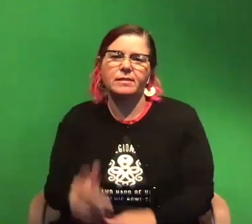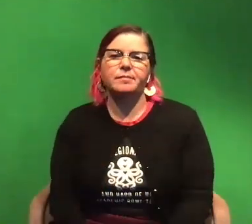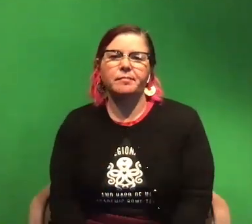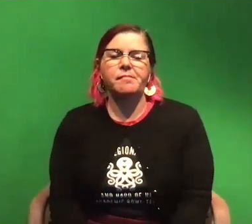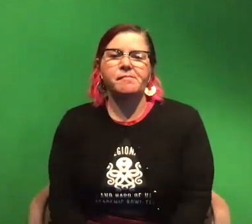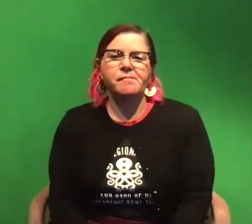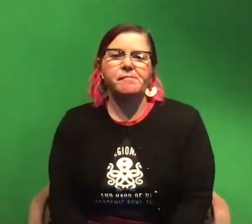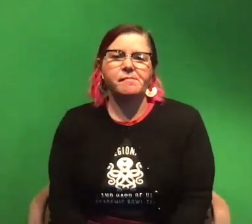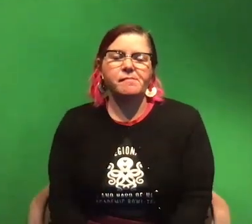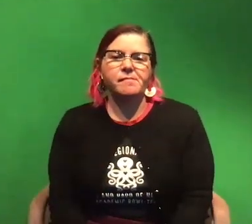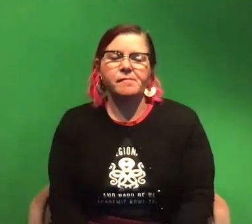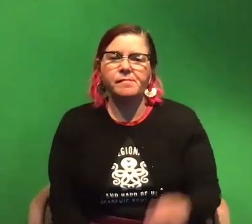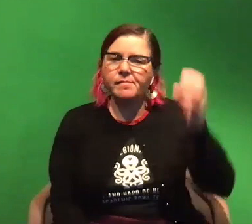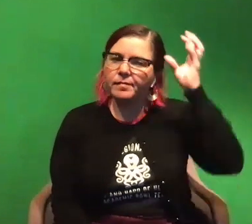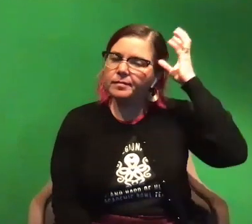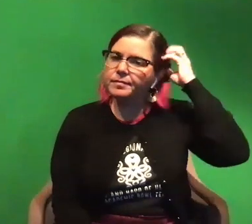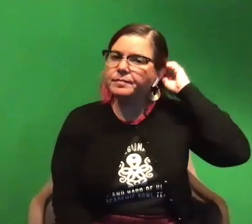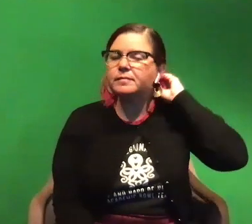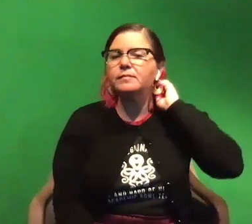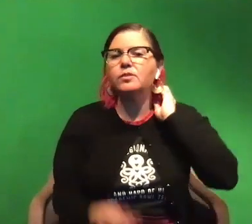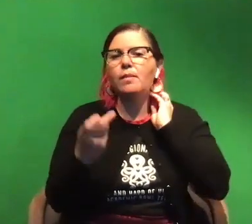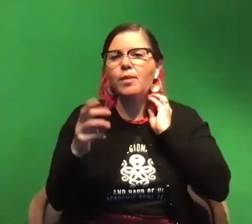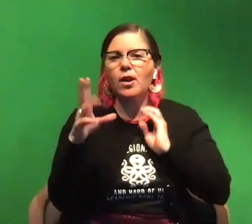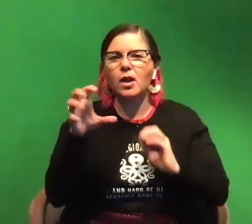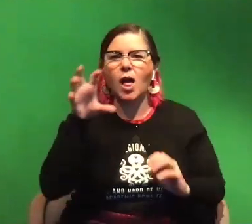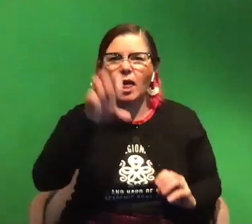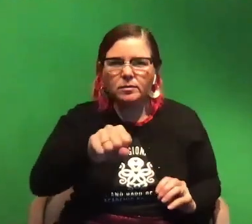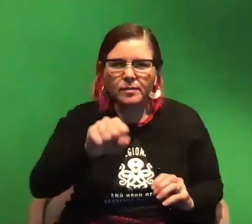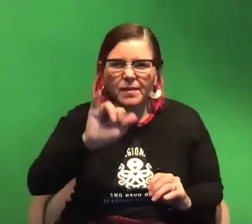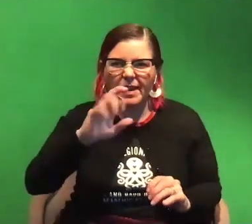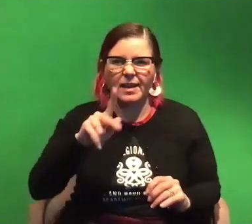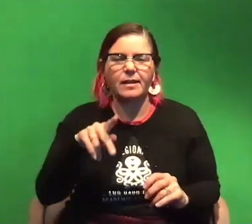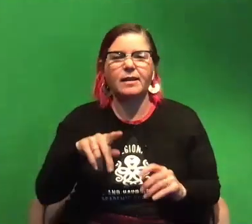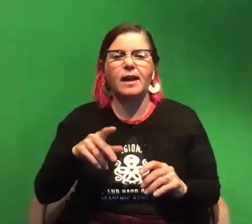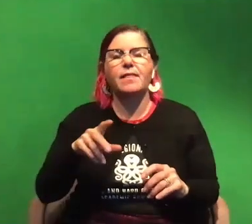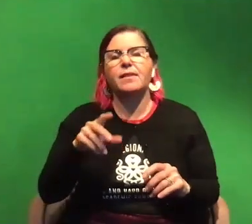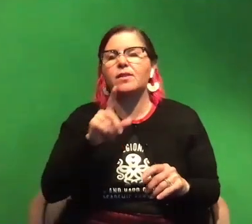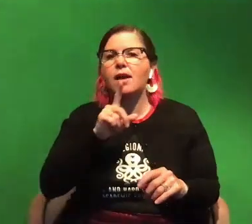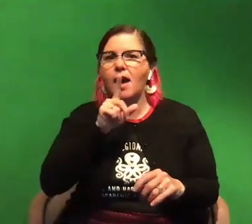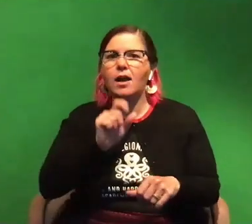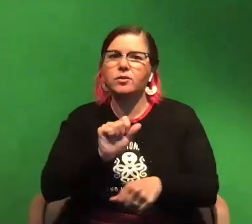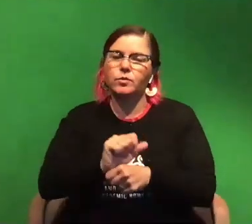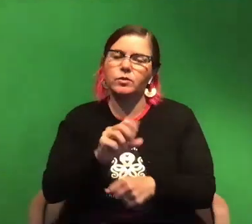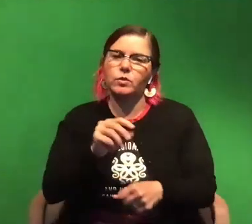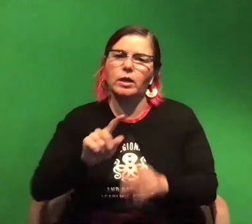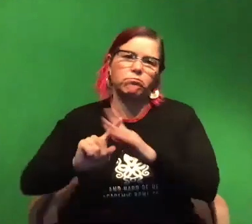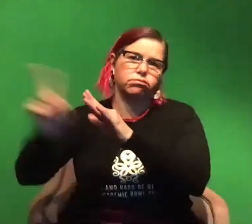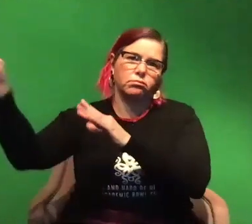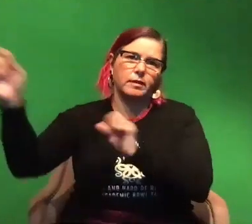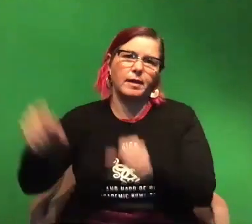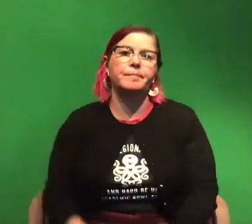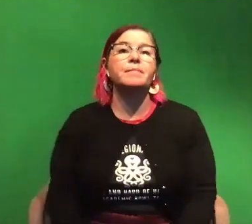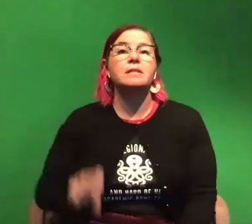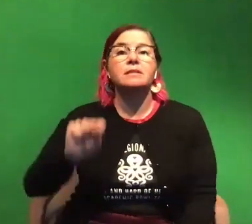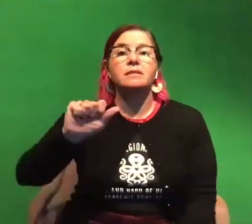pseudomorphs. So they can, the predator again bites that pseudomorph and they can jettison out of the way. And then as Sarah mentioned,